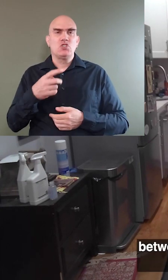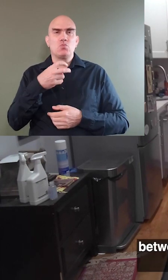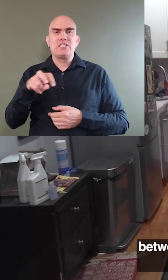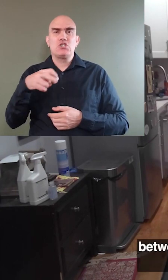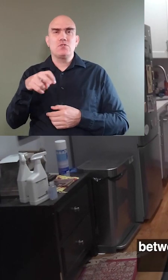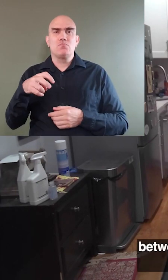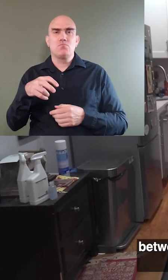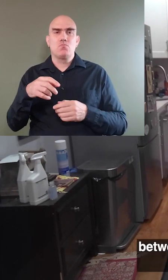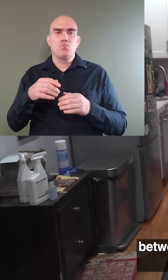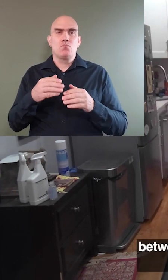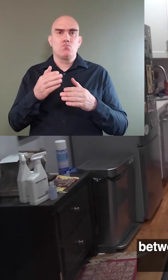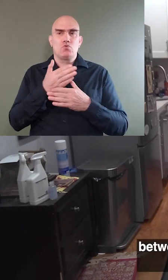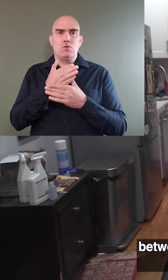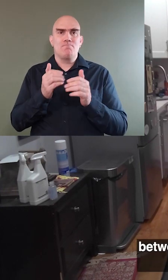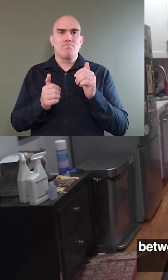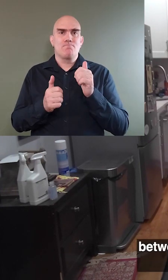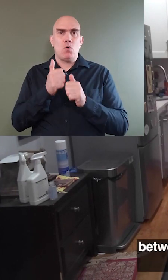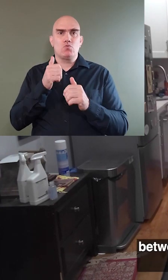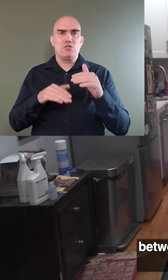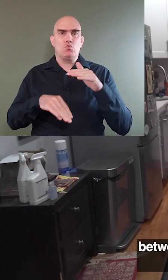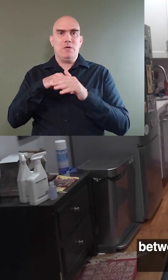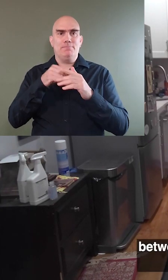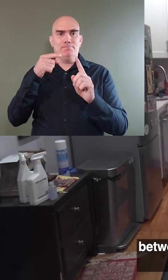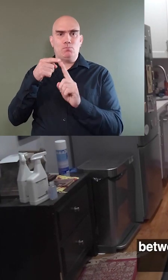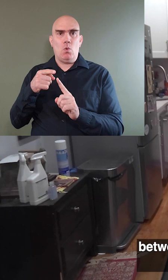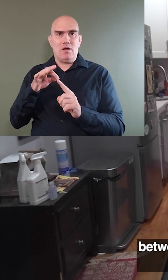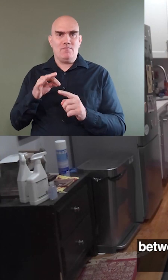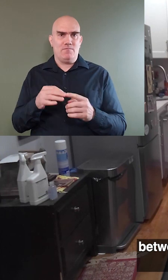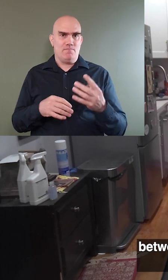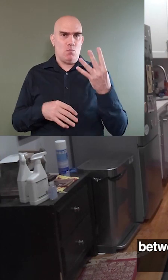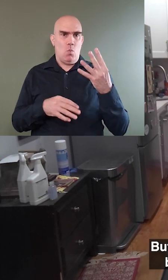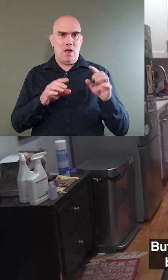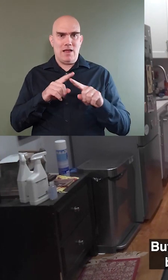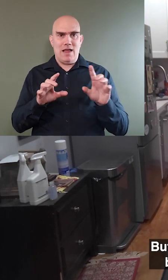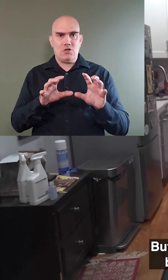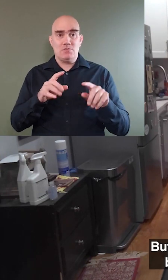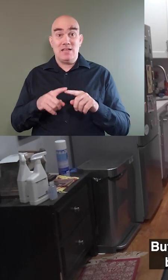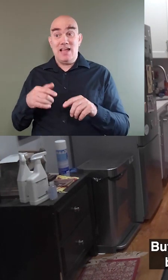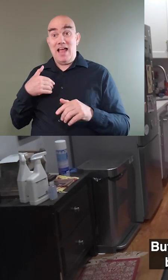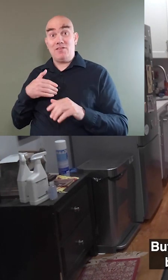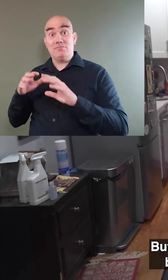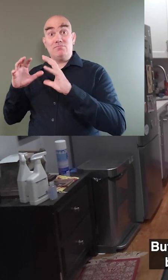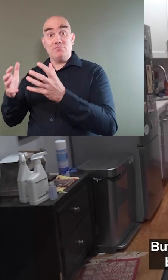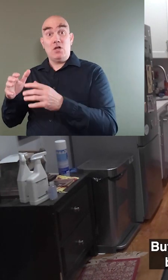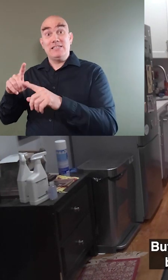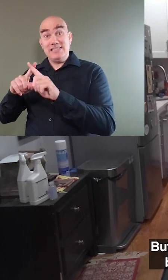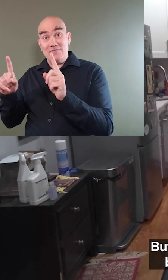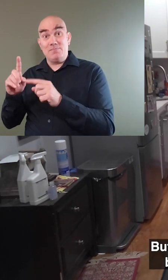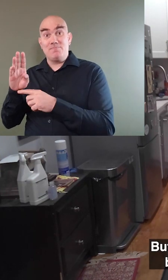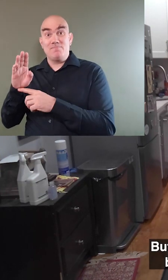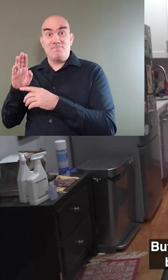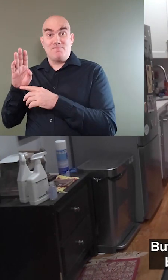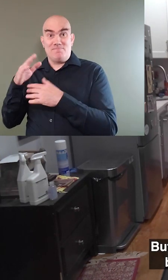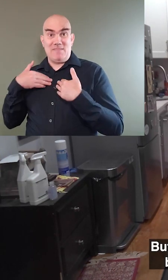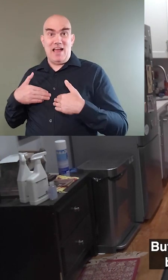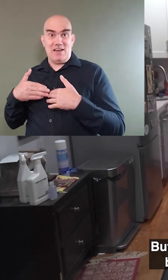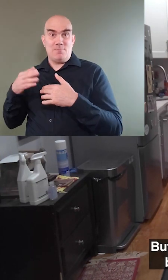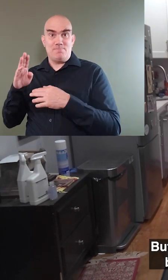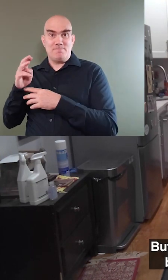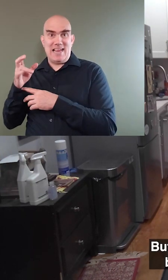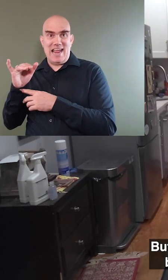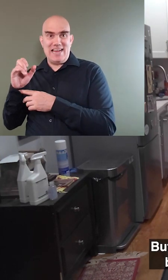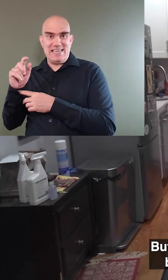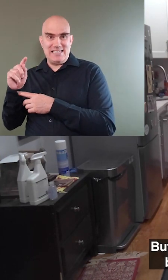the extreme destinations of those joint actions. But there's a team of